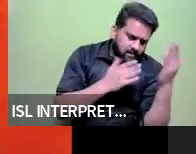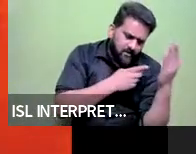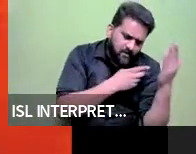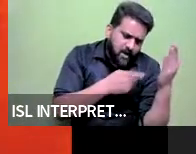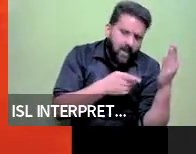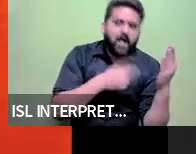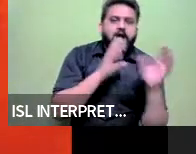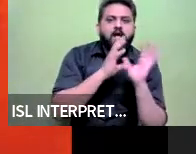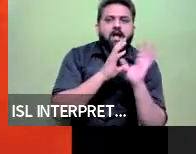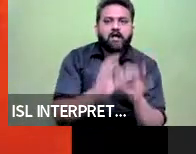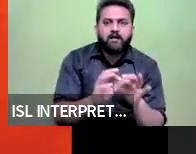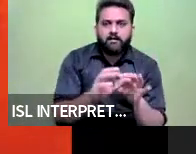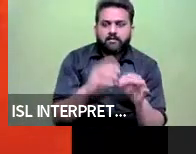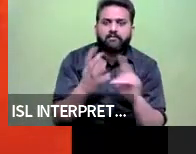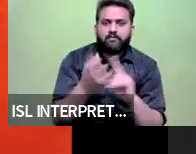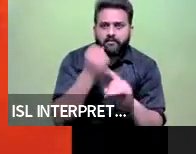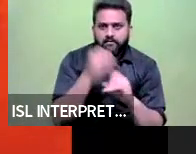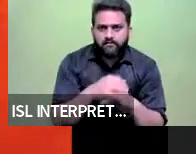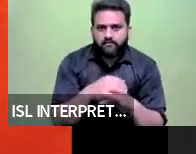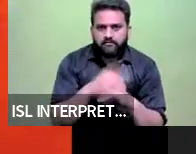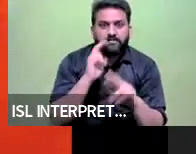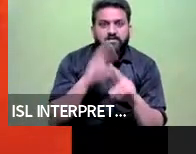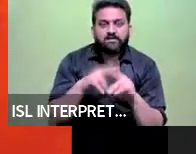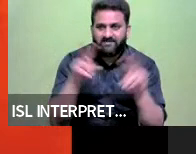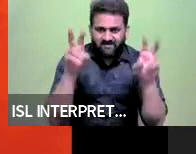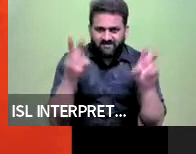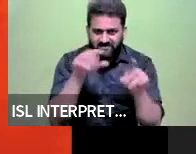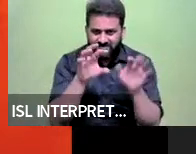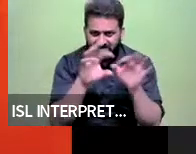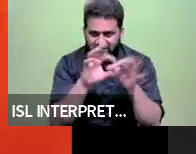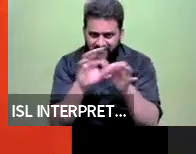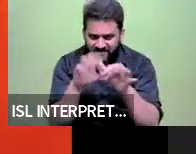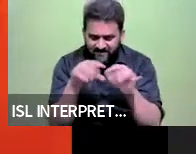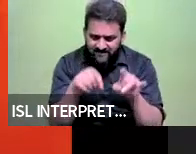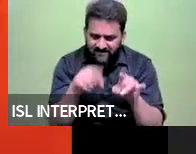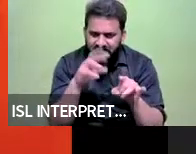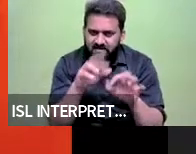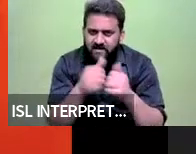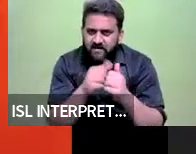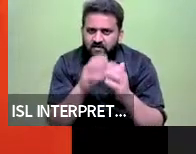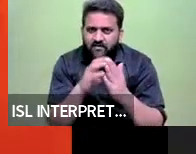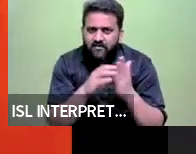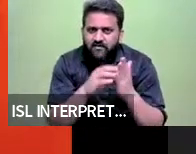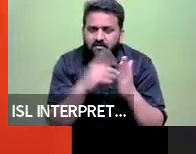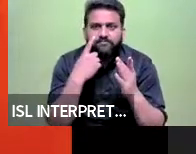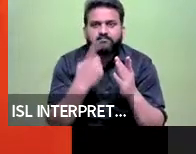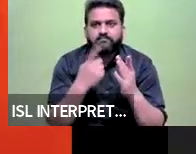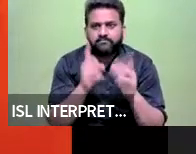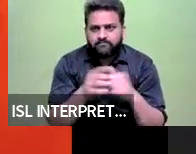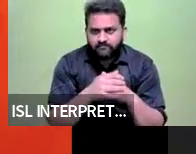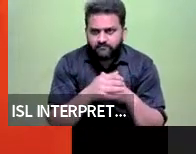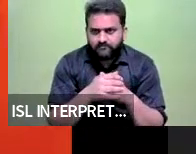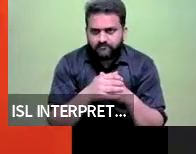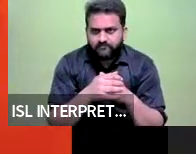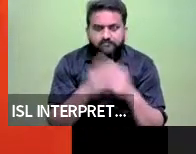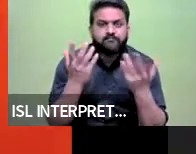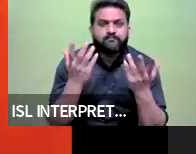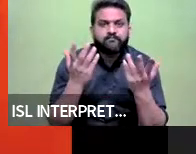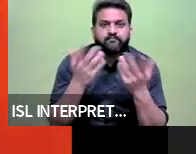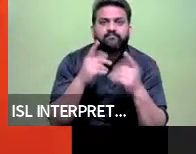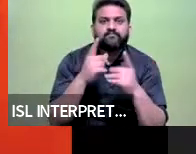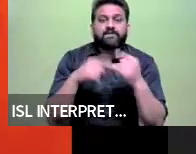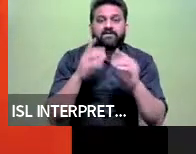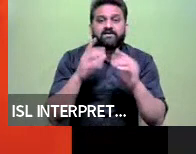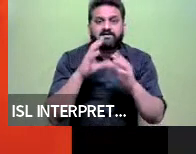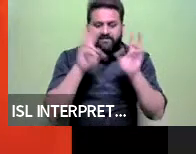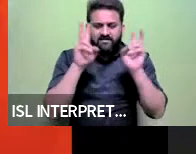find it. If you just paraphrase, it will not be a good idea. Okay. While you are using